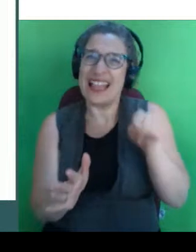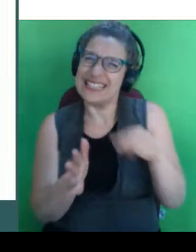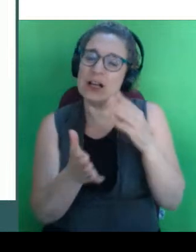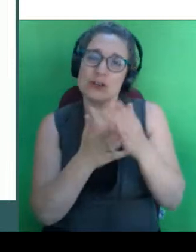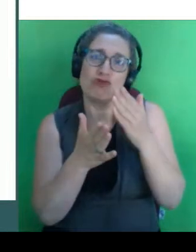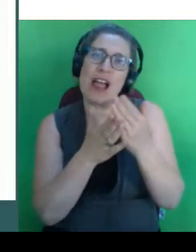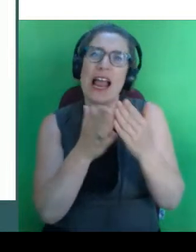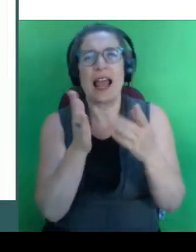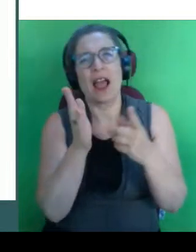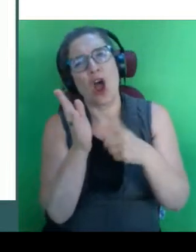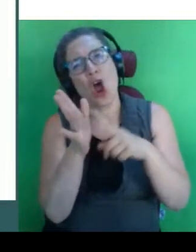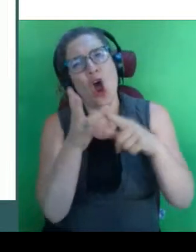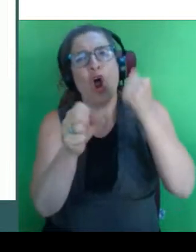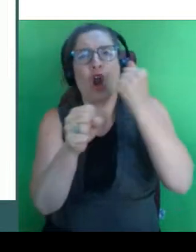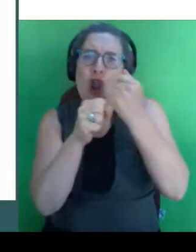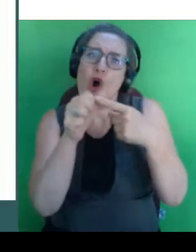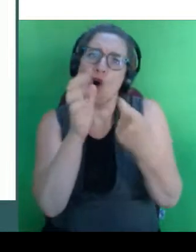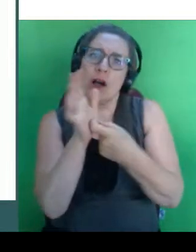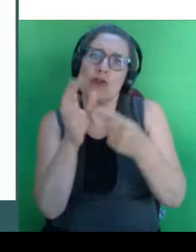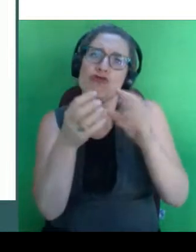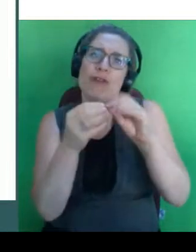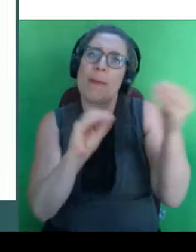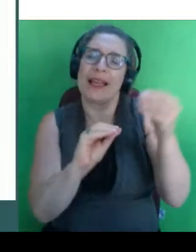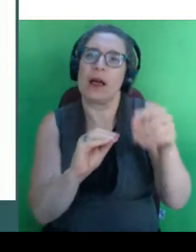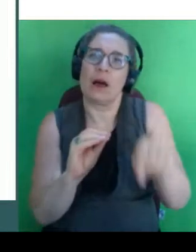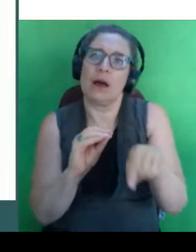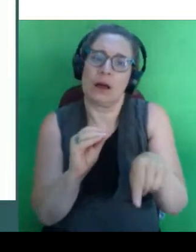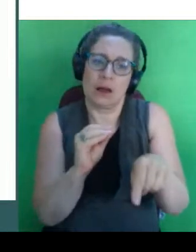linear. So